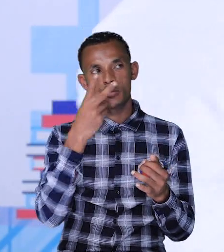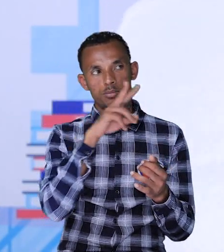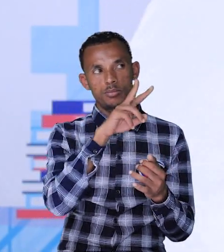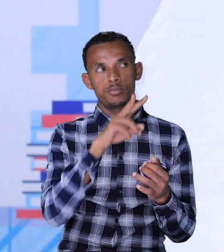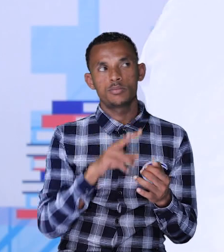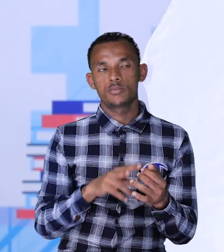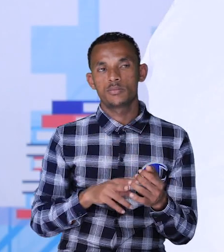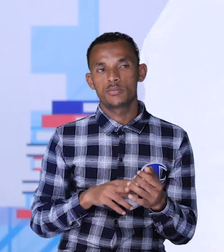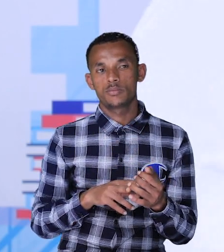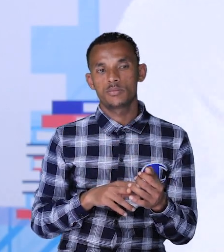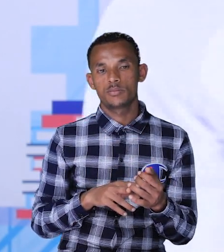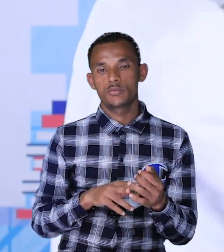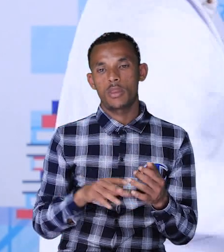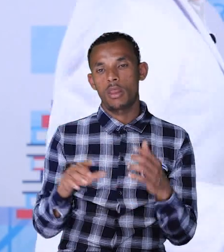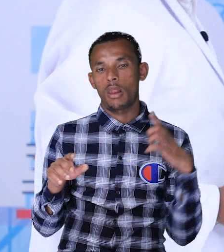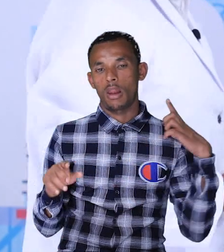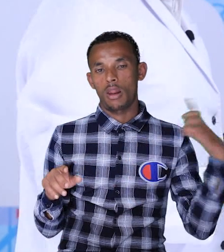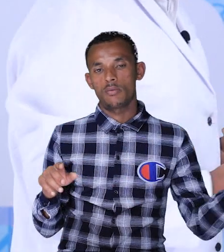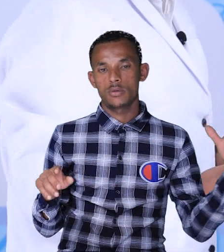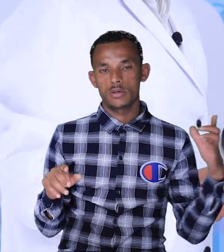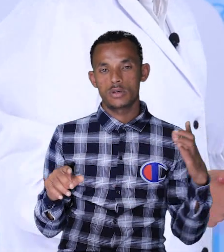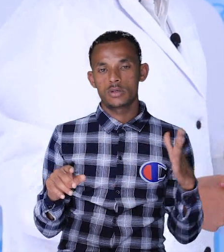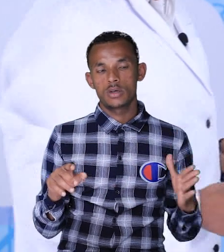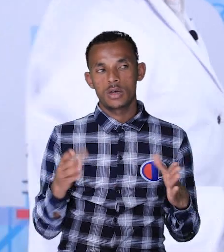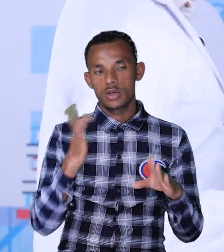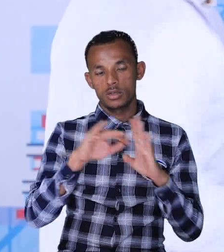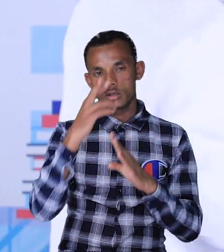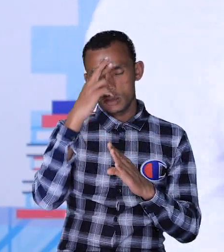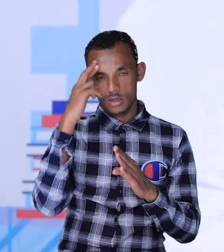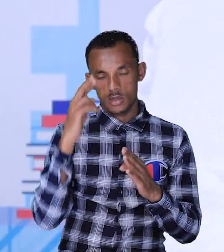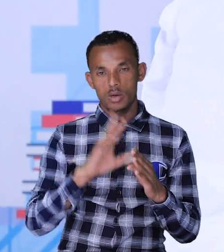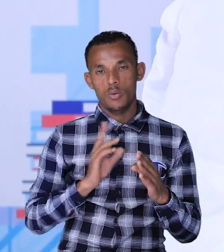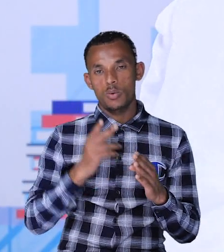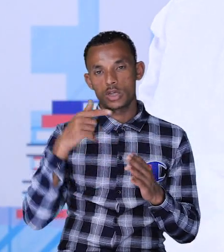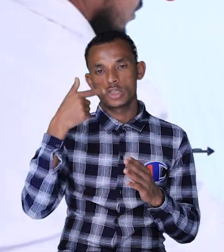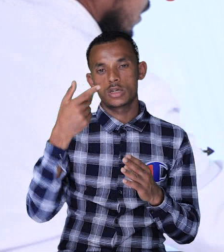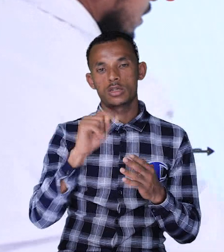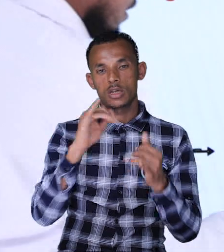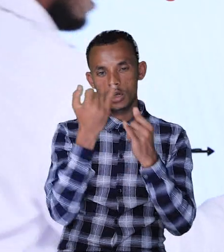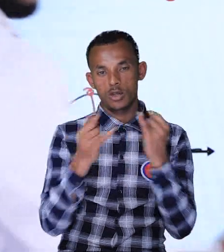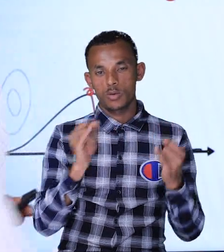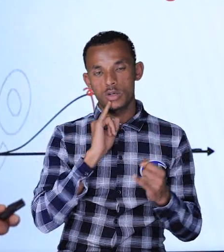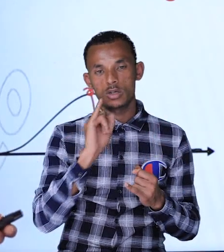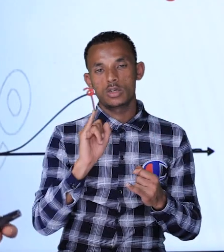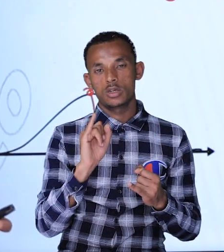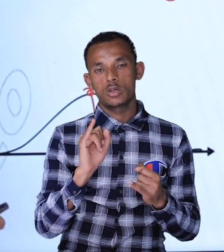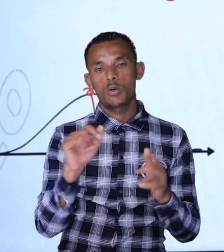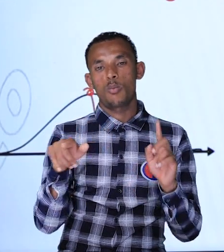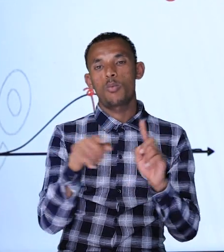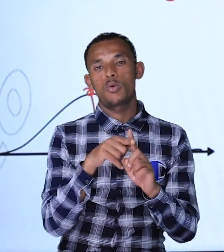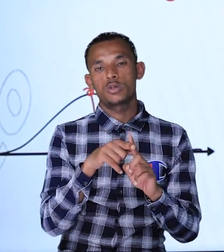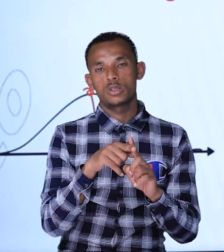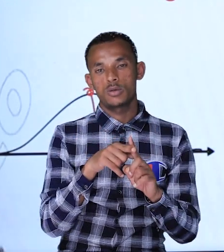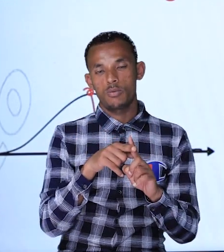The peak here it is to the left side. In that case, we say the distribution is positively